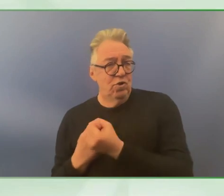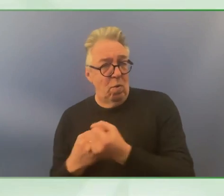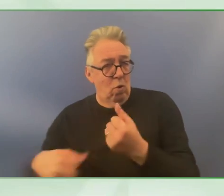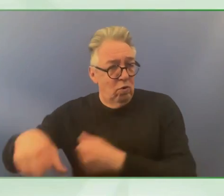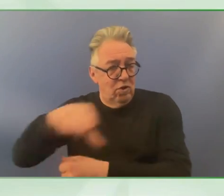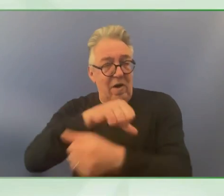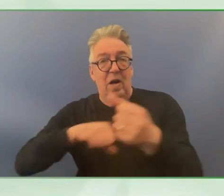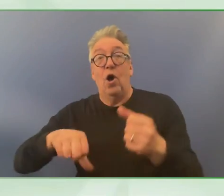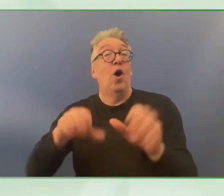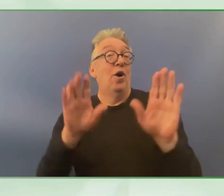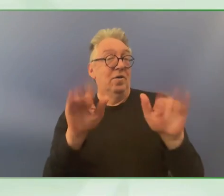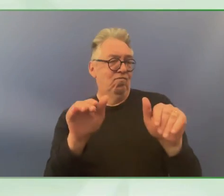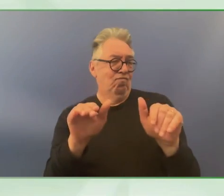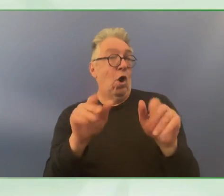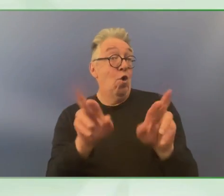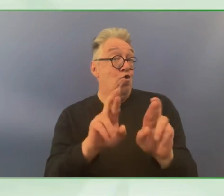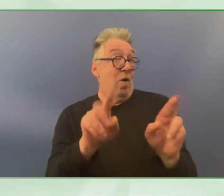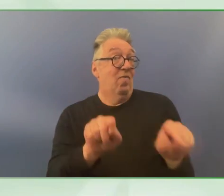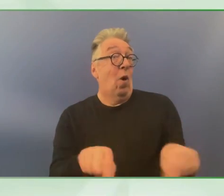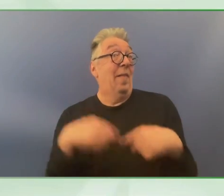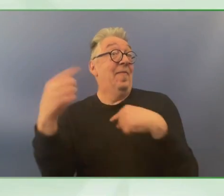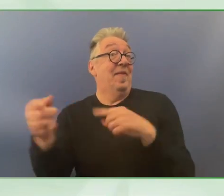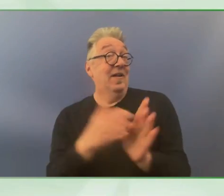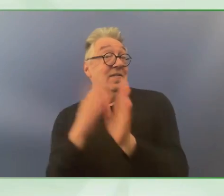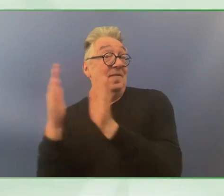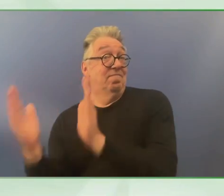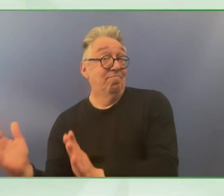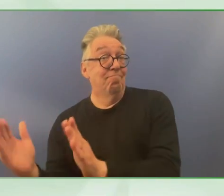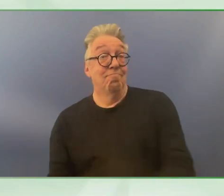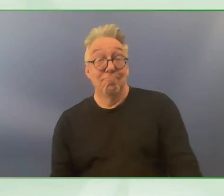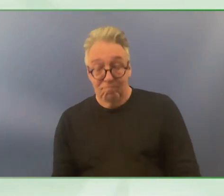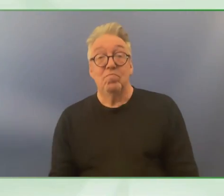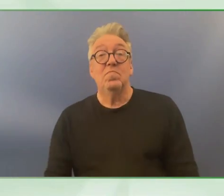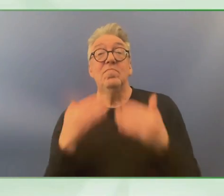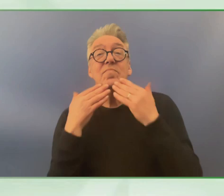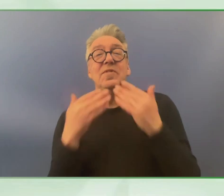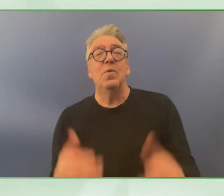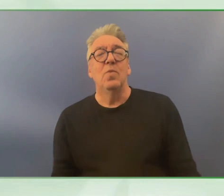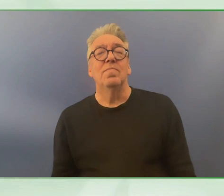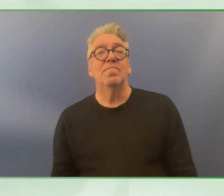next session. Thank you. Maybe one picture.